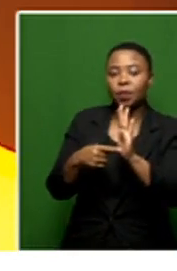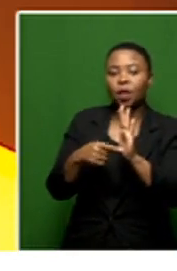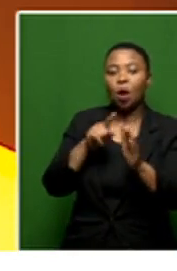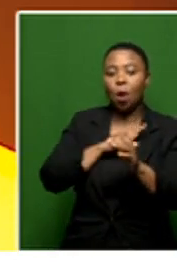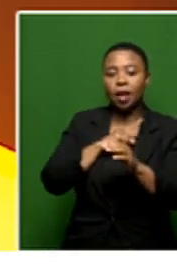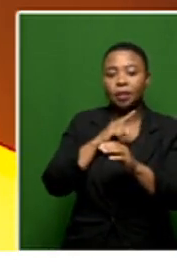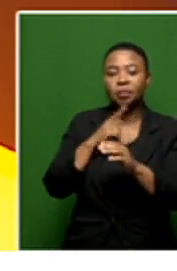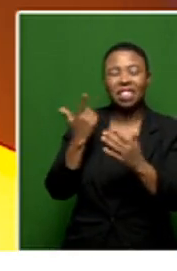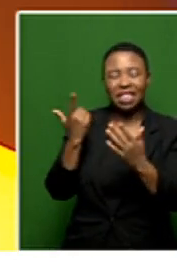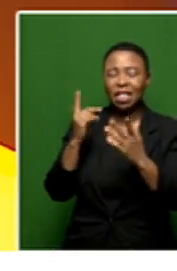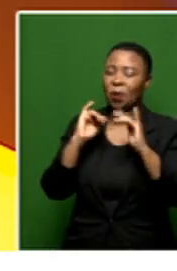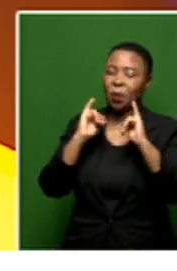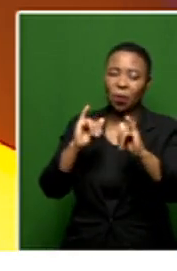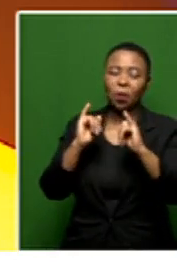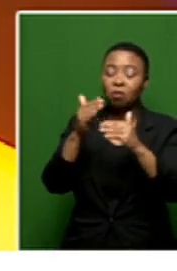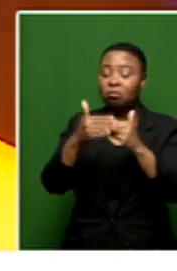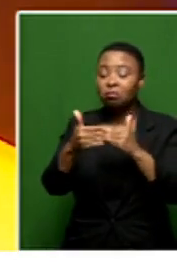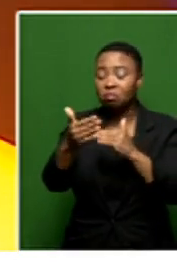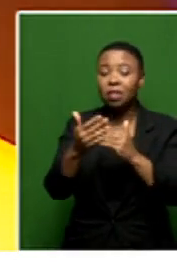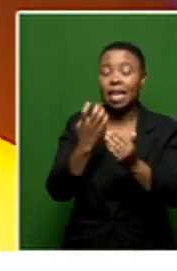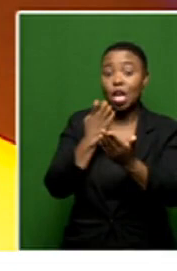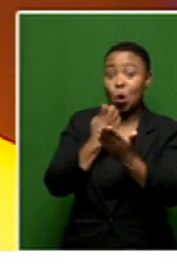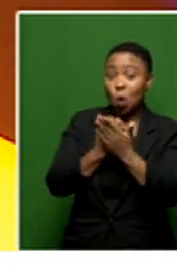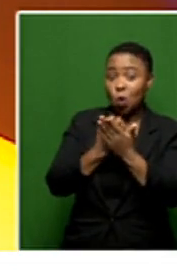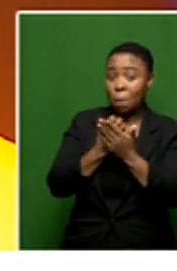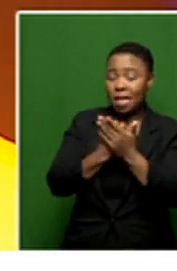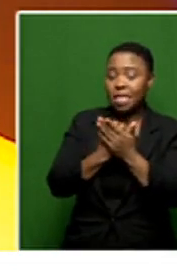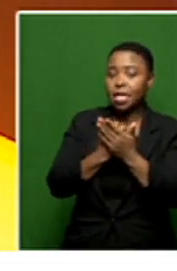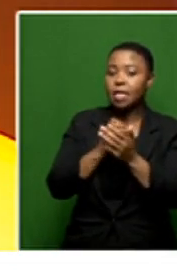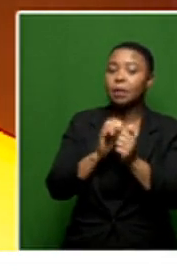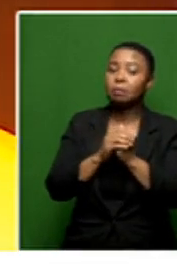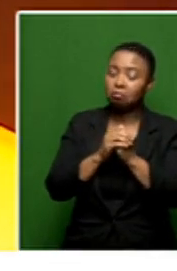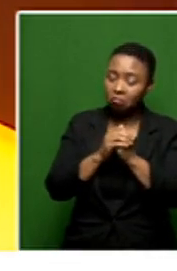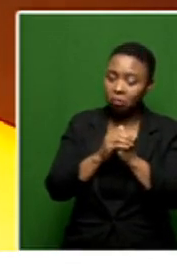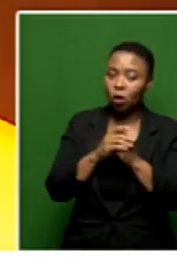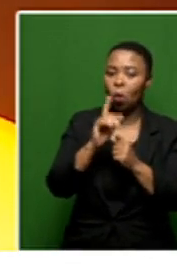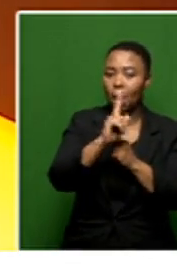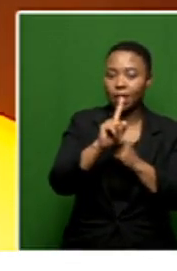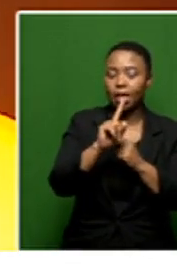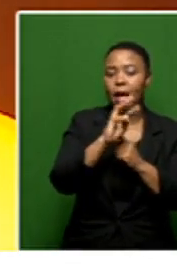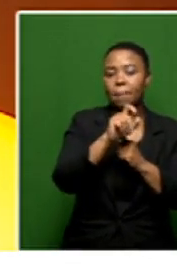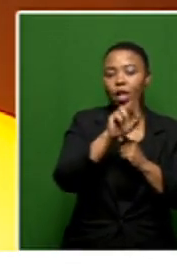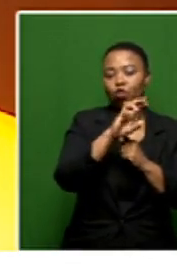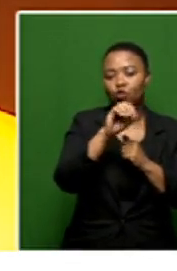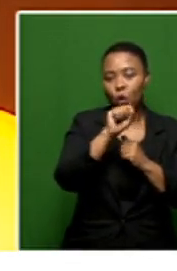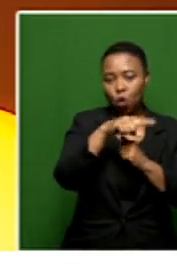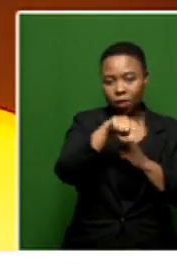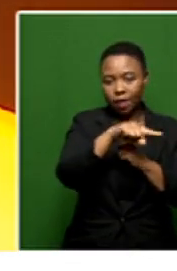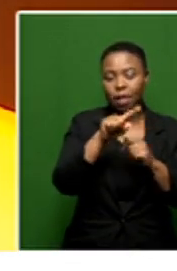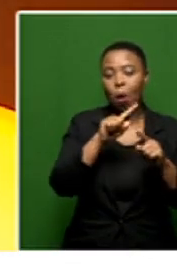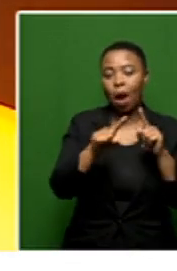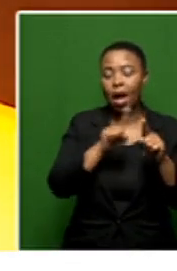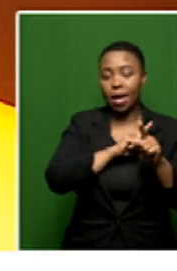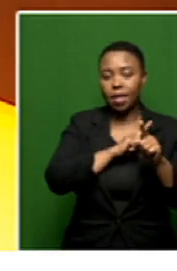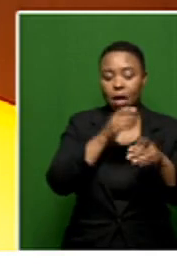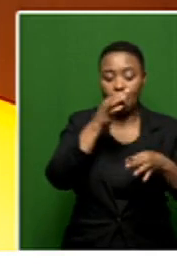had dire consequences for the economies of some of these metros, where political infighting